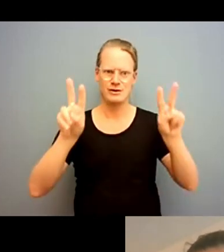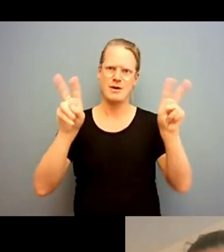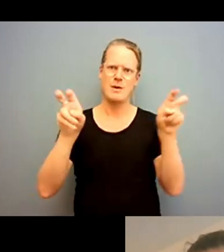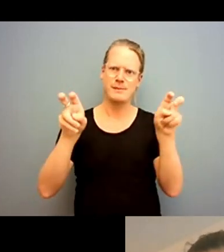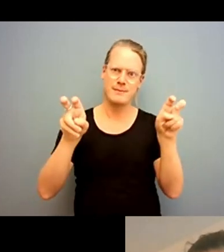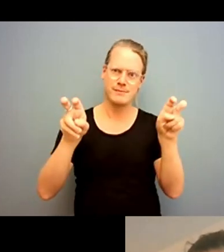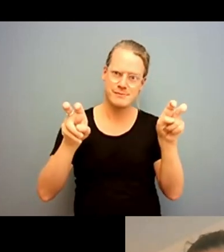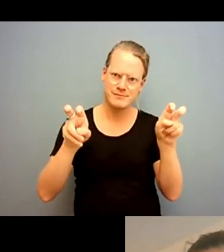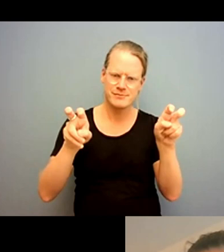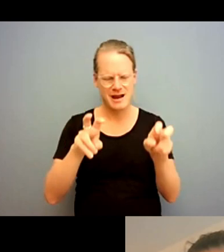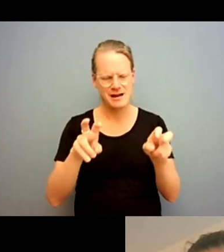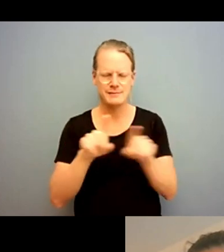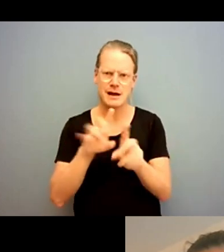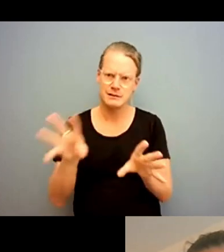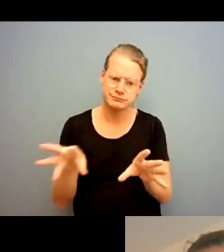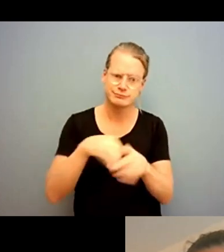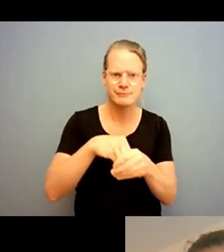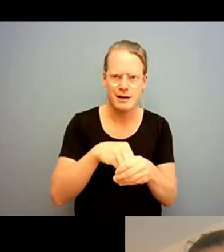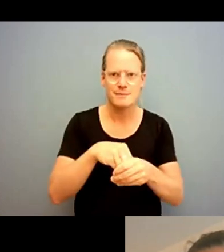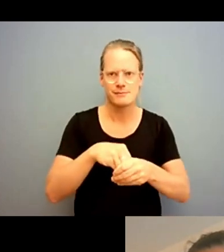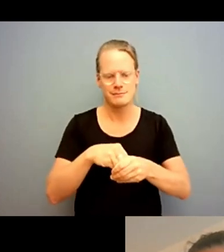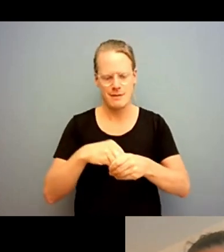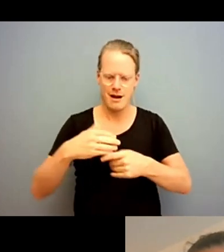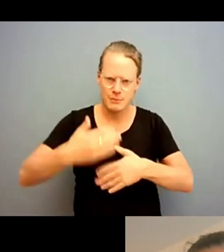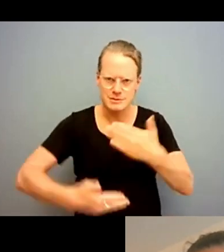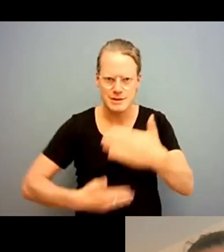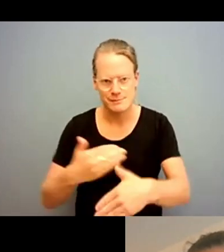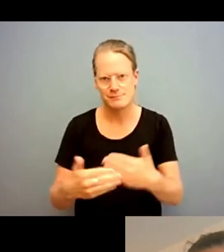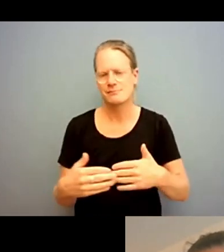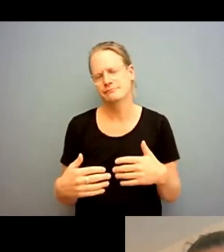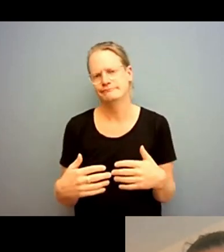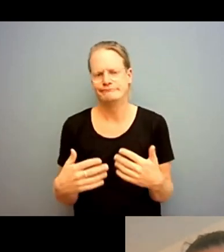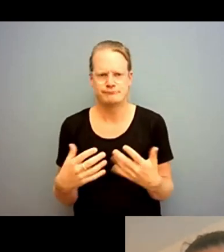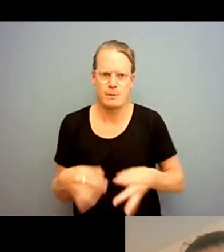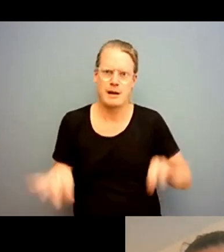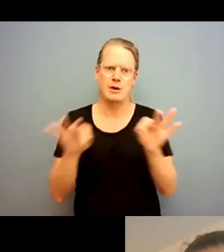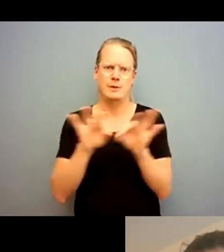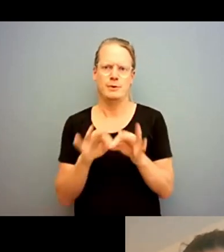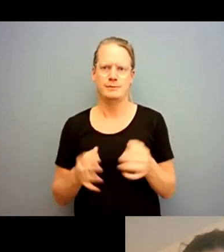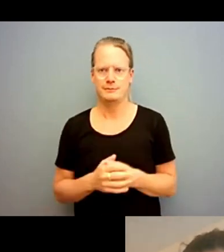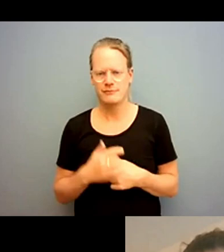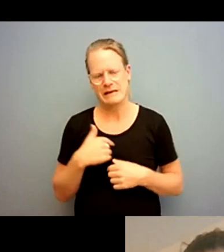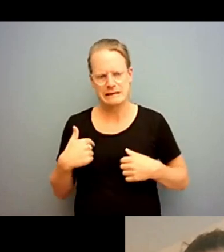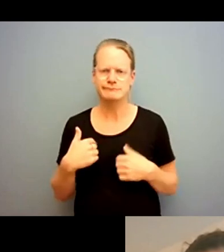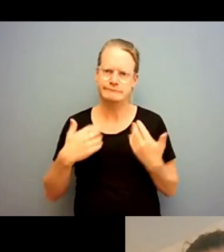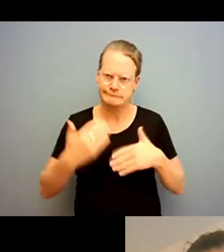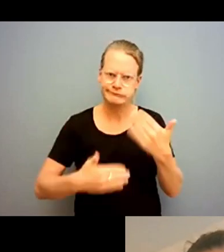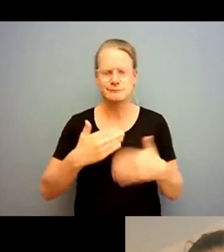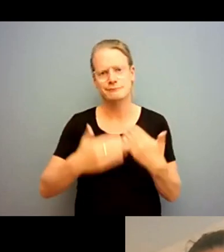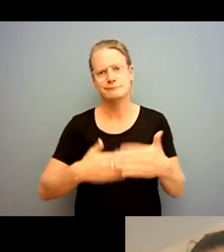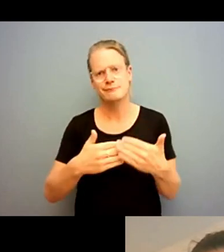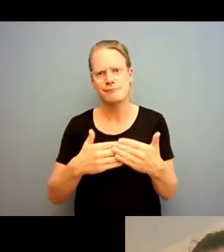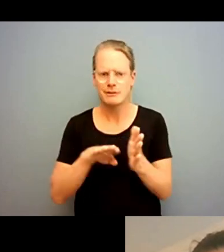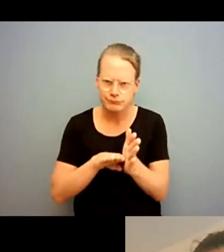inclusive working processes is something that we try to develop also here